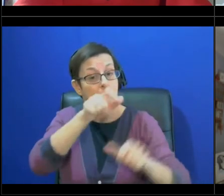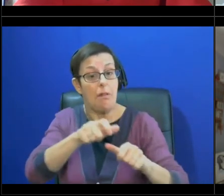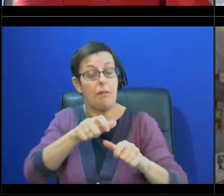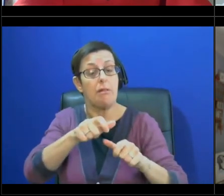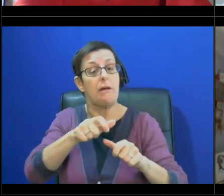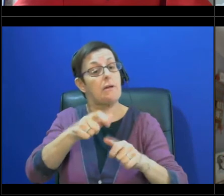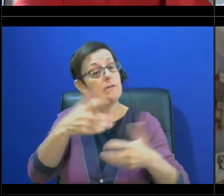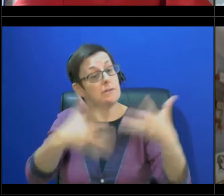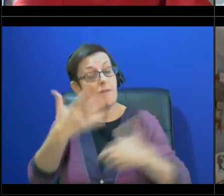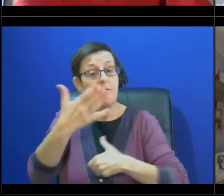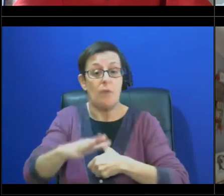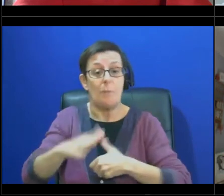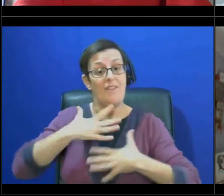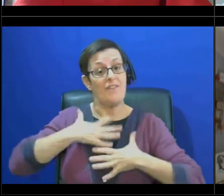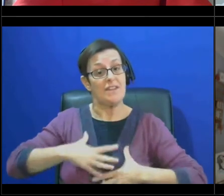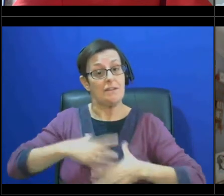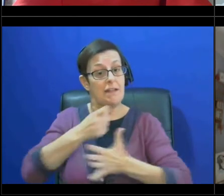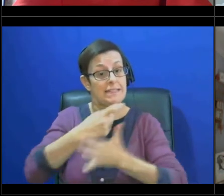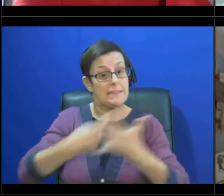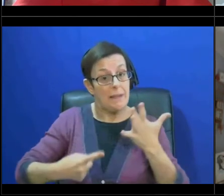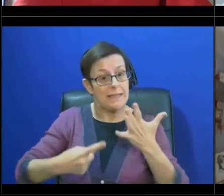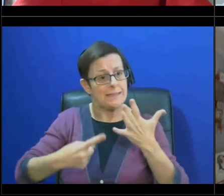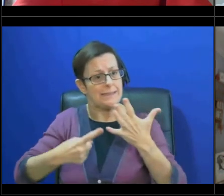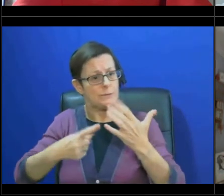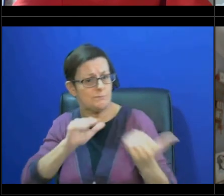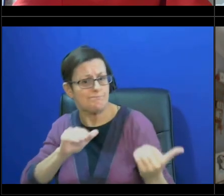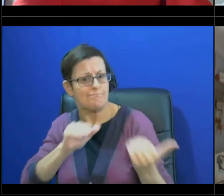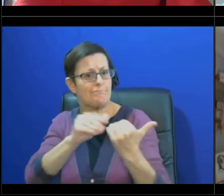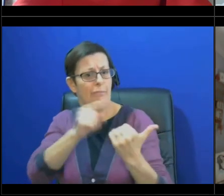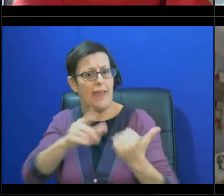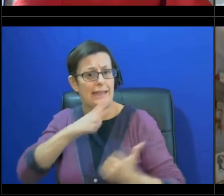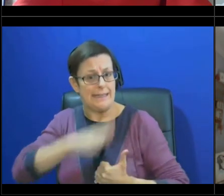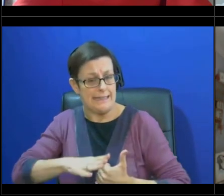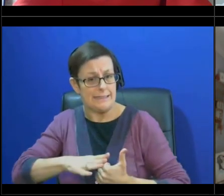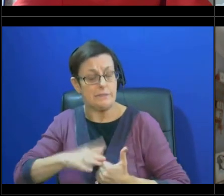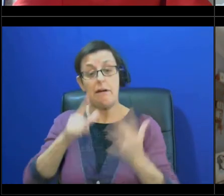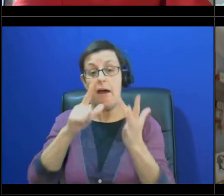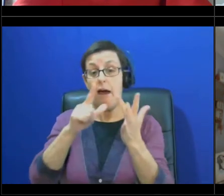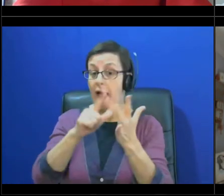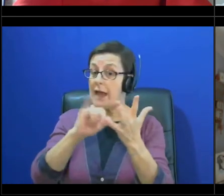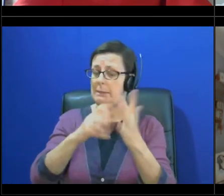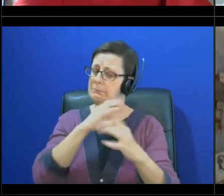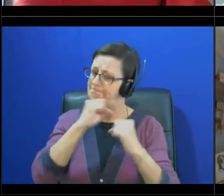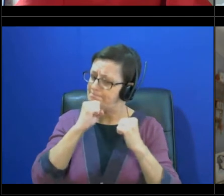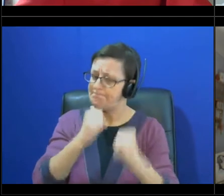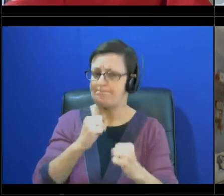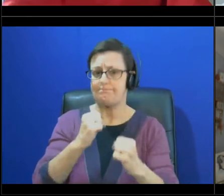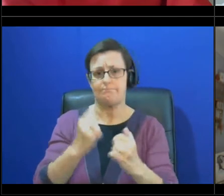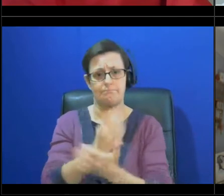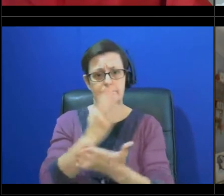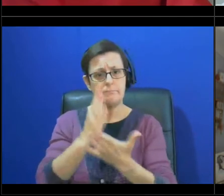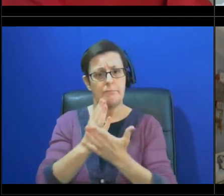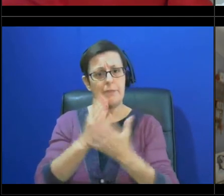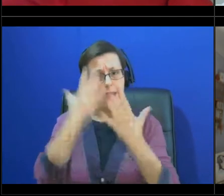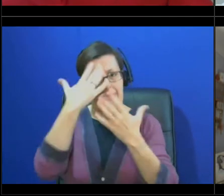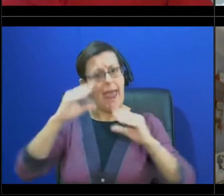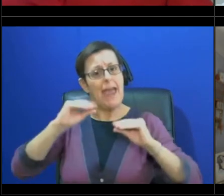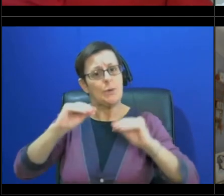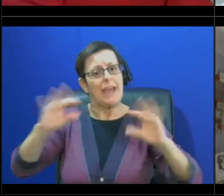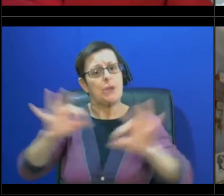impairment. And at the ISM, we are committed to inclusive music education. And we talk